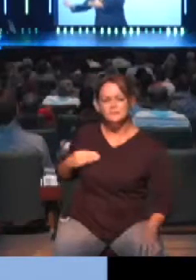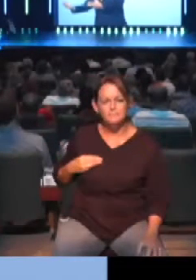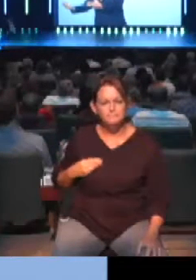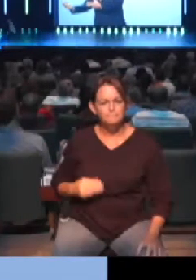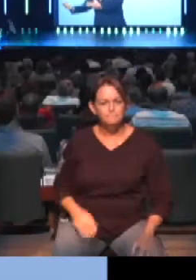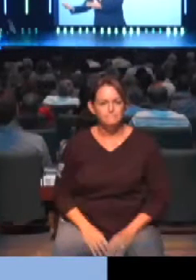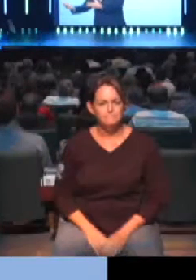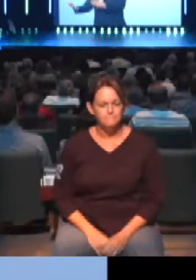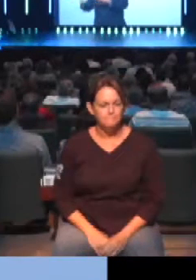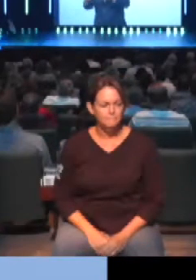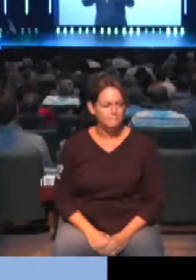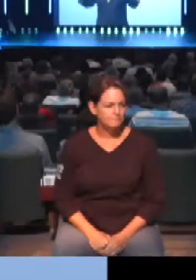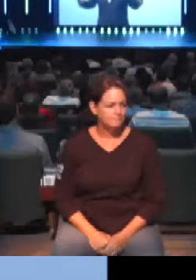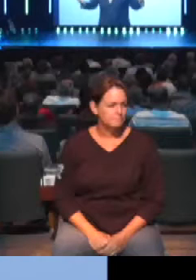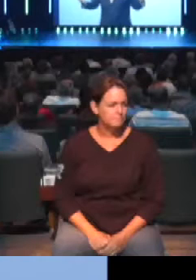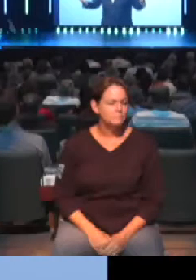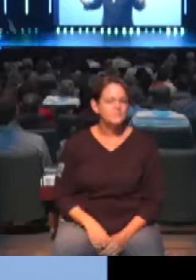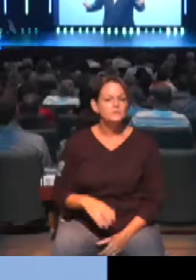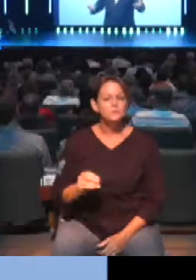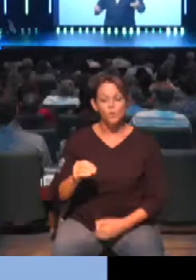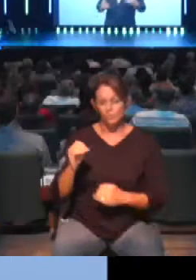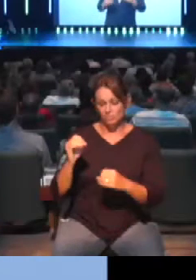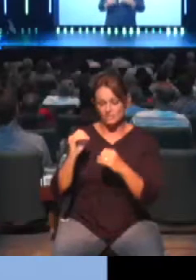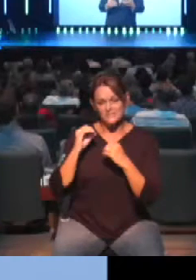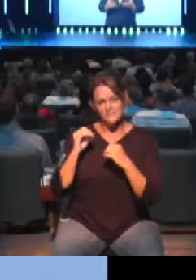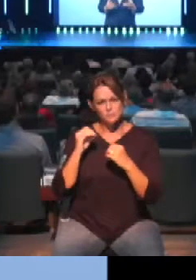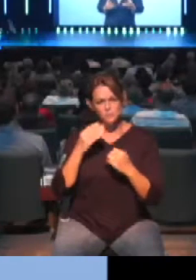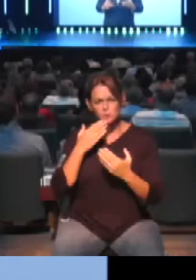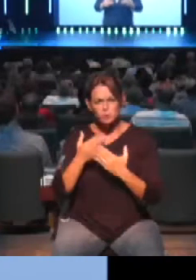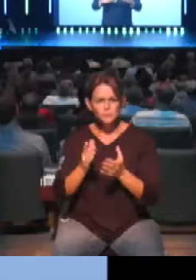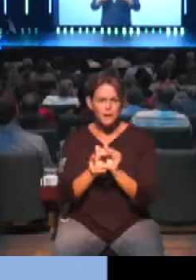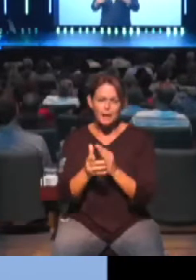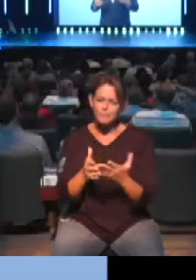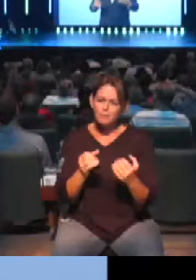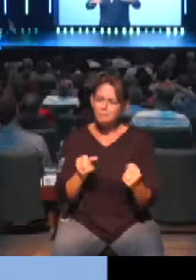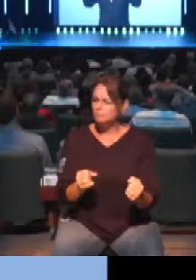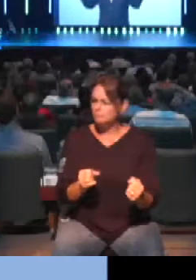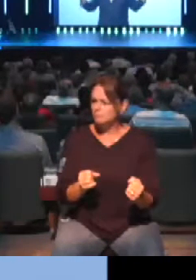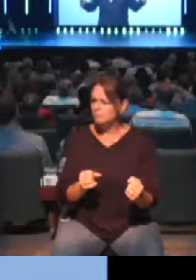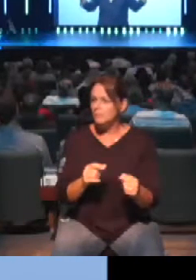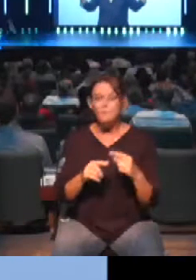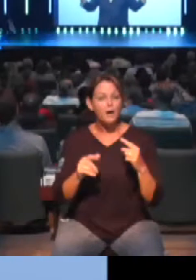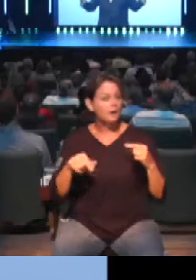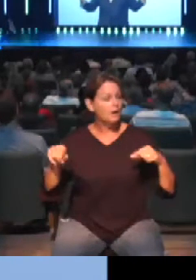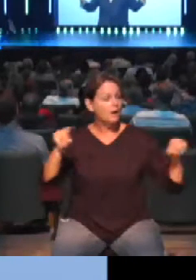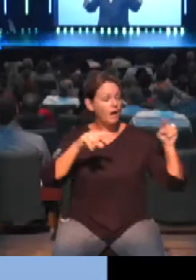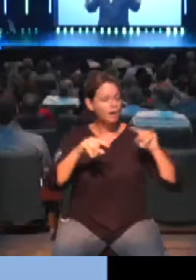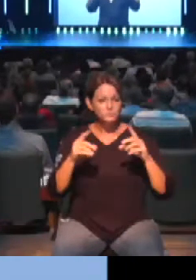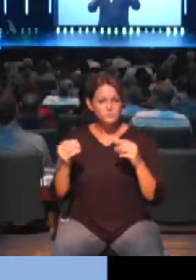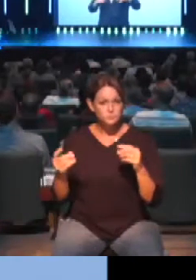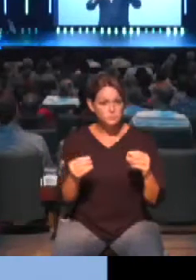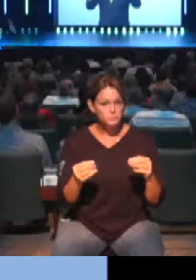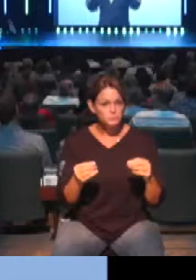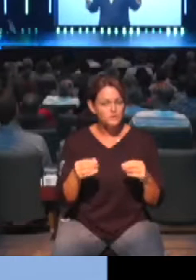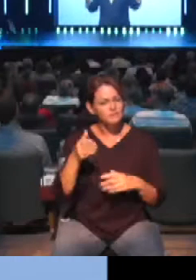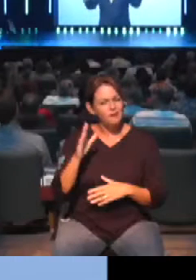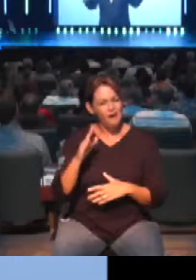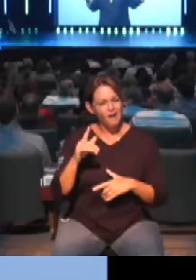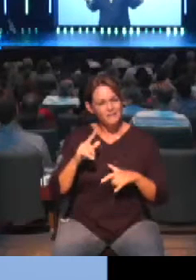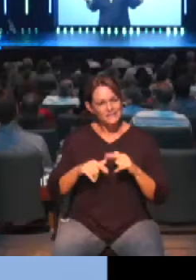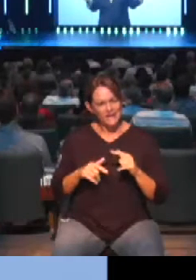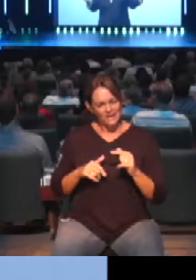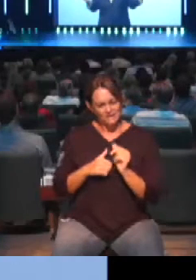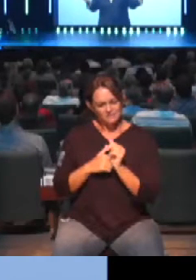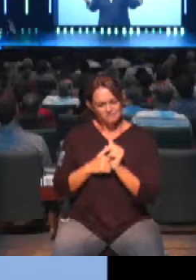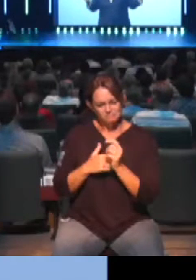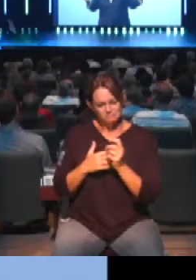can't do. Now, I know you've been taught very good theology here, so you understand. Some people think, well, God can do anything because he's God. No, God can never act